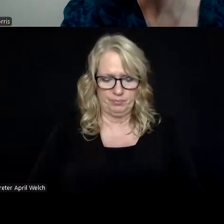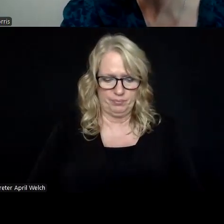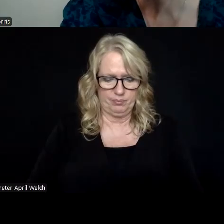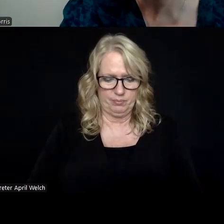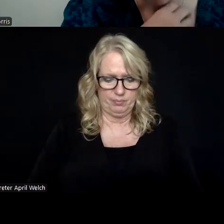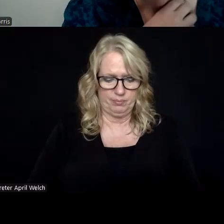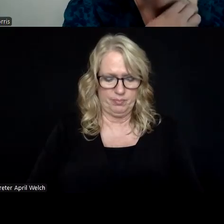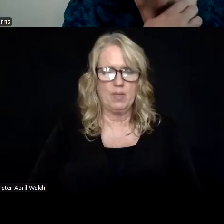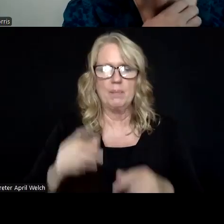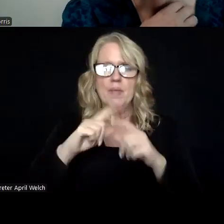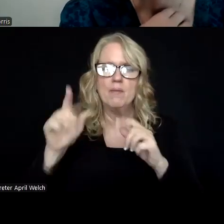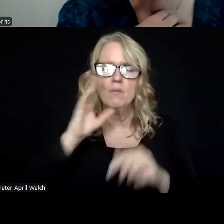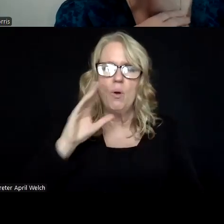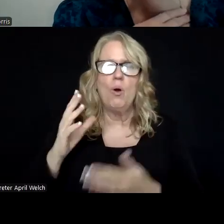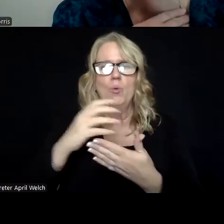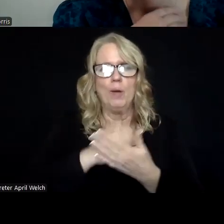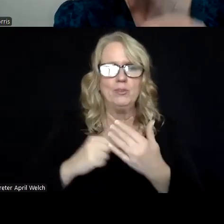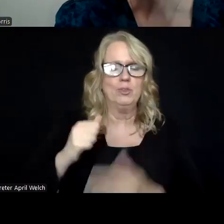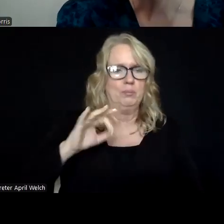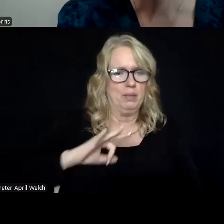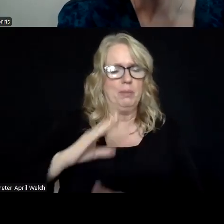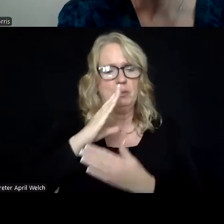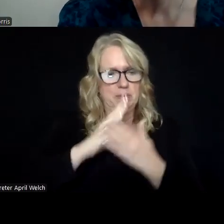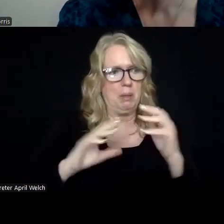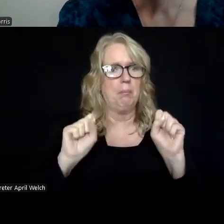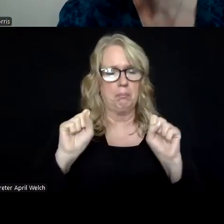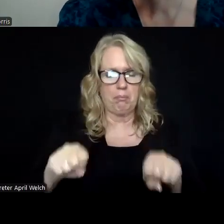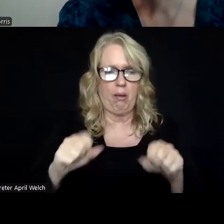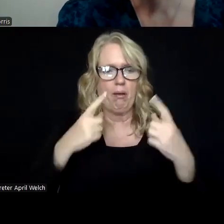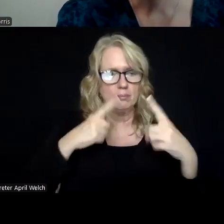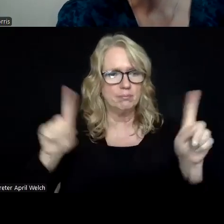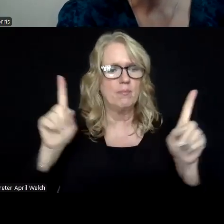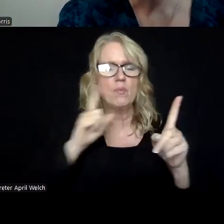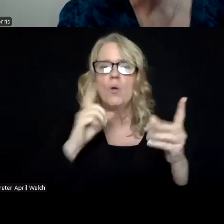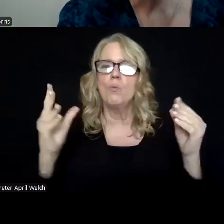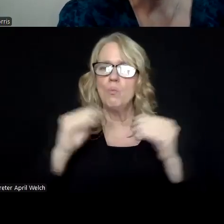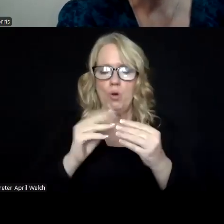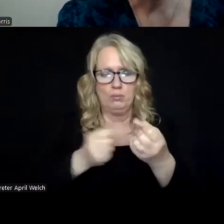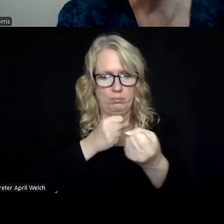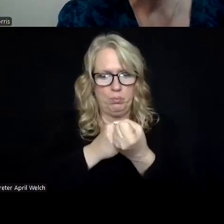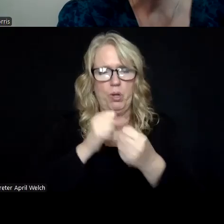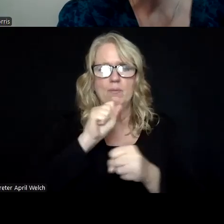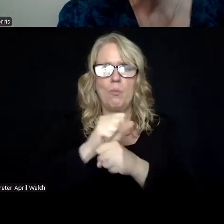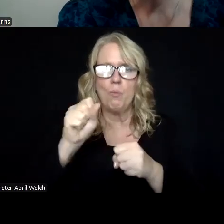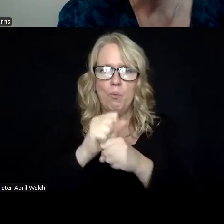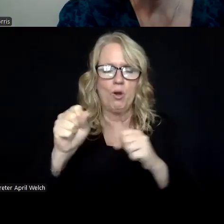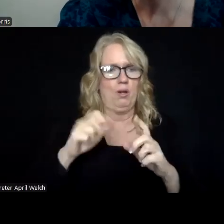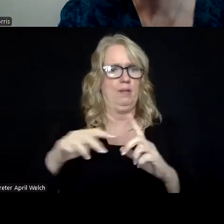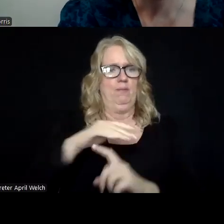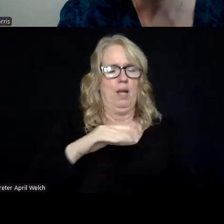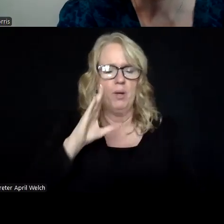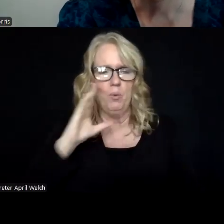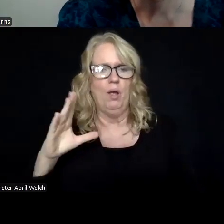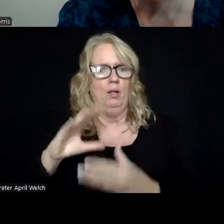Improvement in wages and benefits is something several states have been able to accomplish. Creating a supportive work environment, which I'll talk more about in just a minute. And